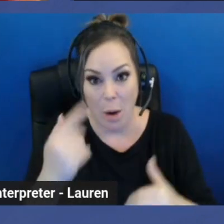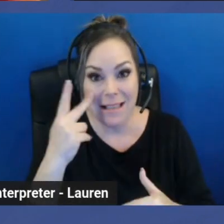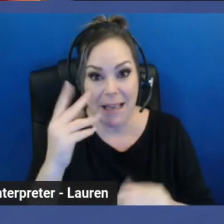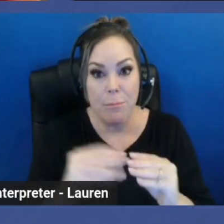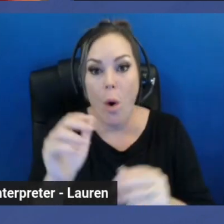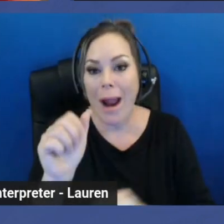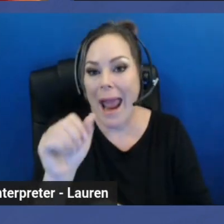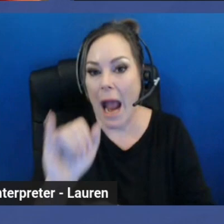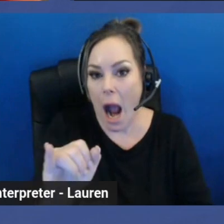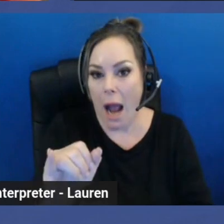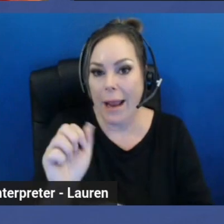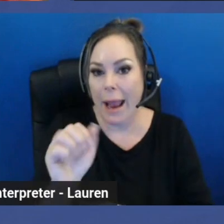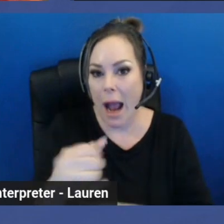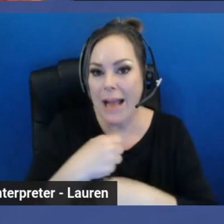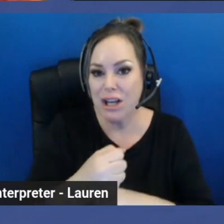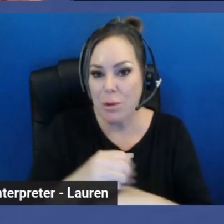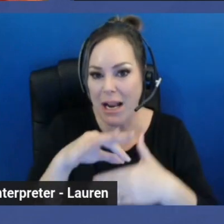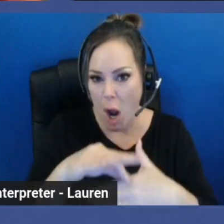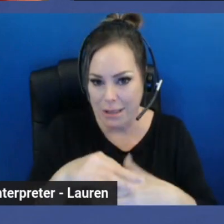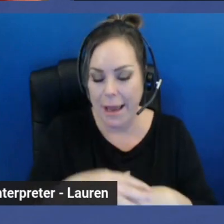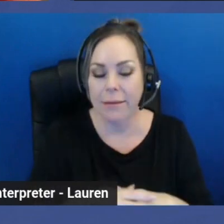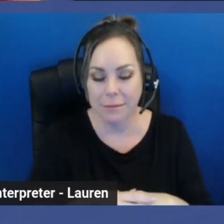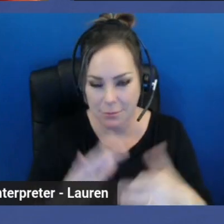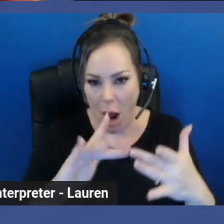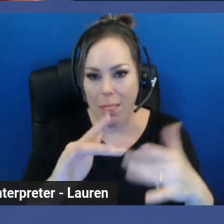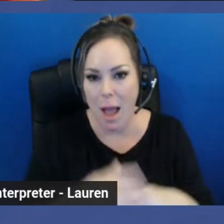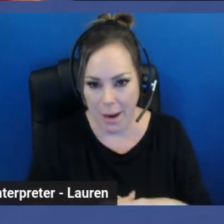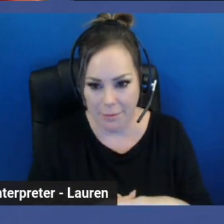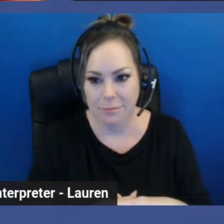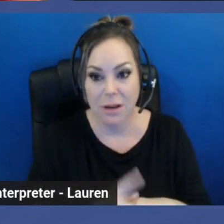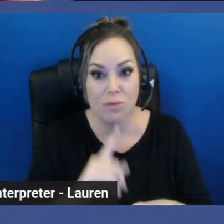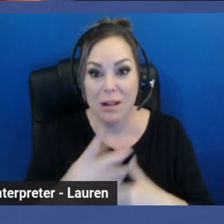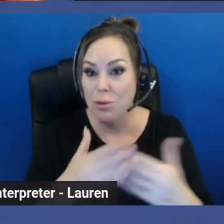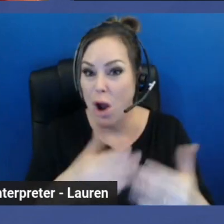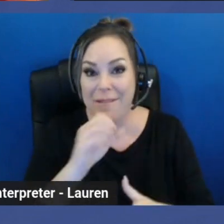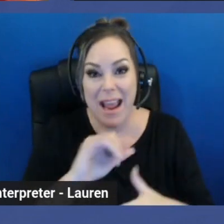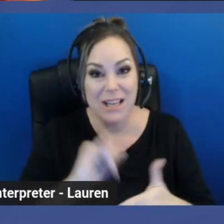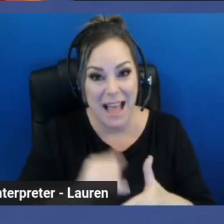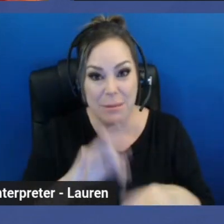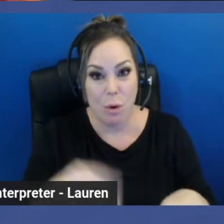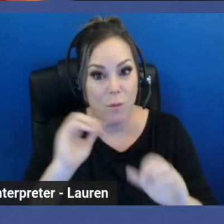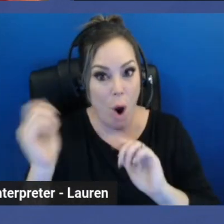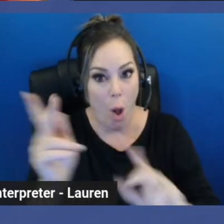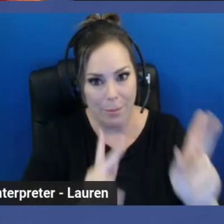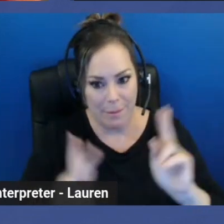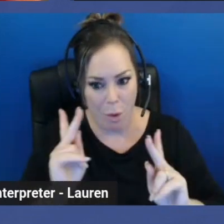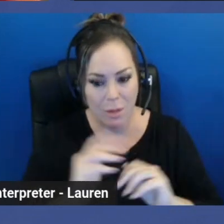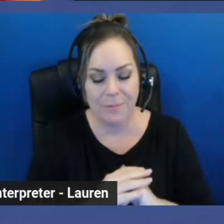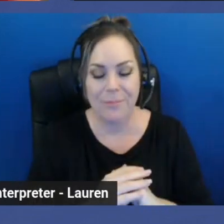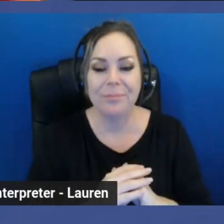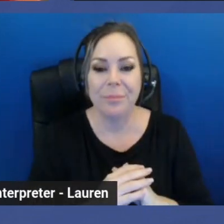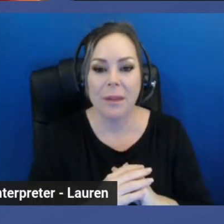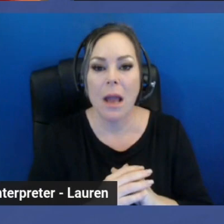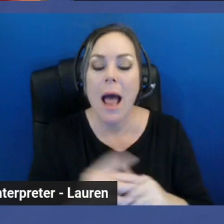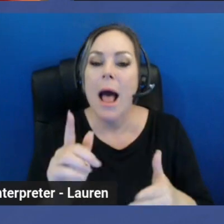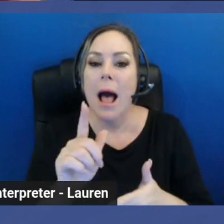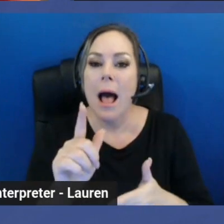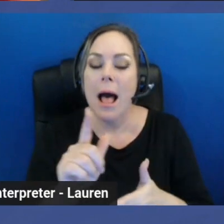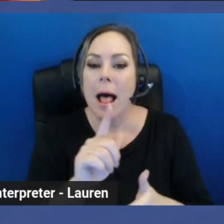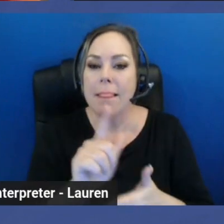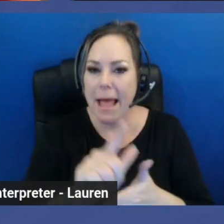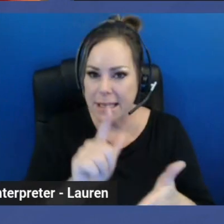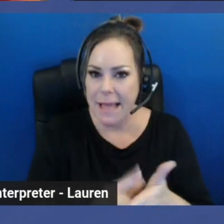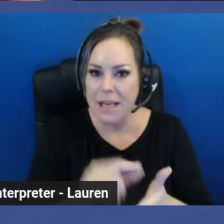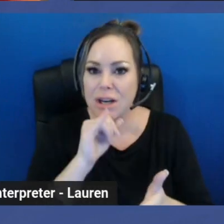AI generated content online. I think that's important for all of us, regardless of your age. So this legislation is